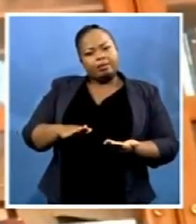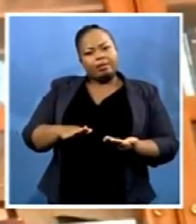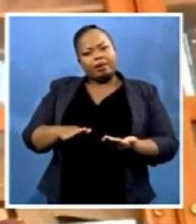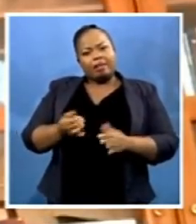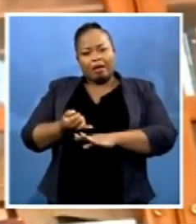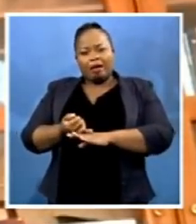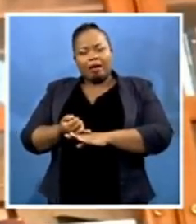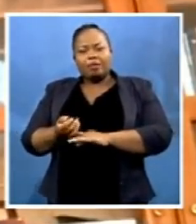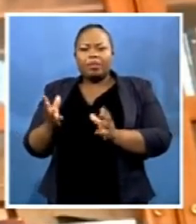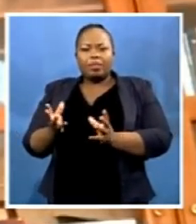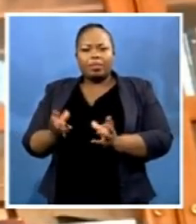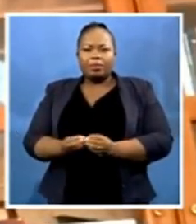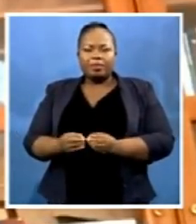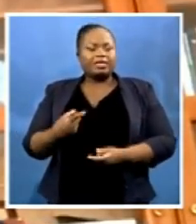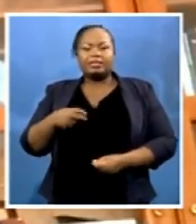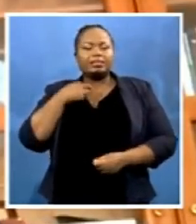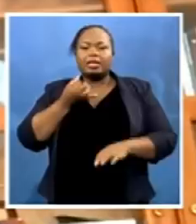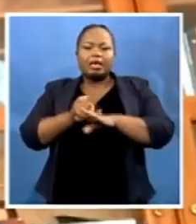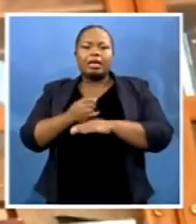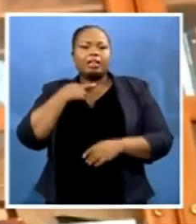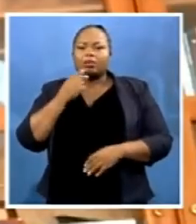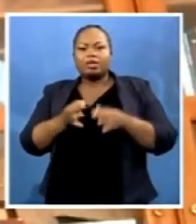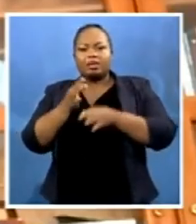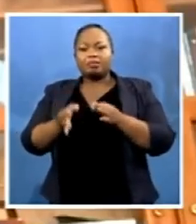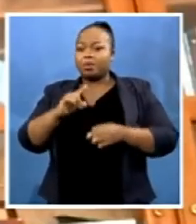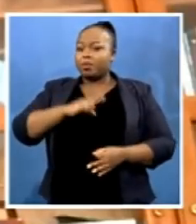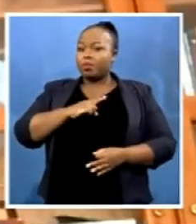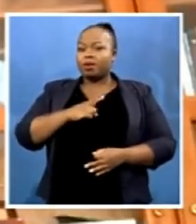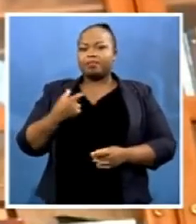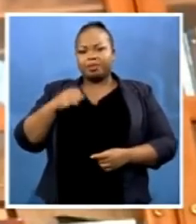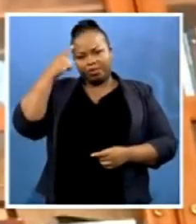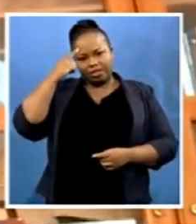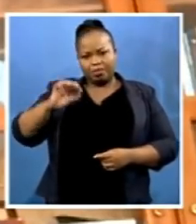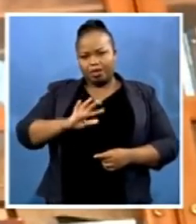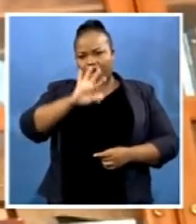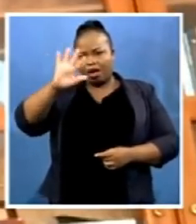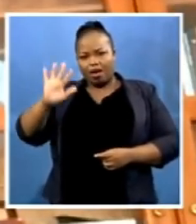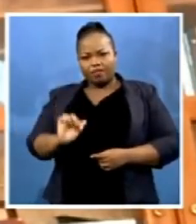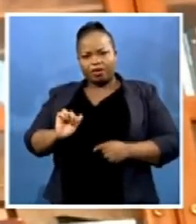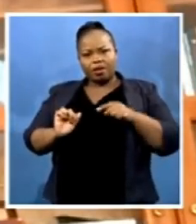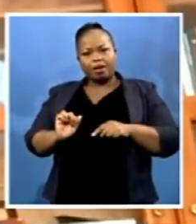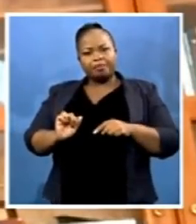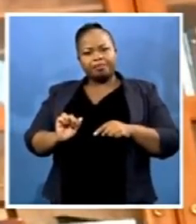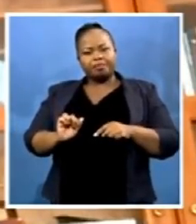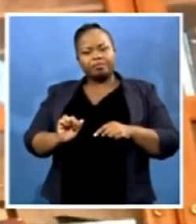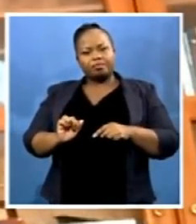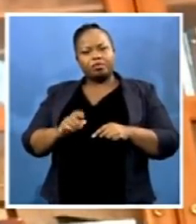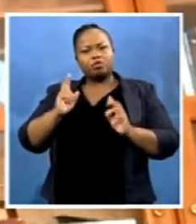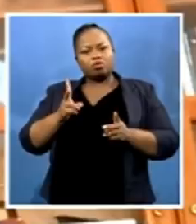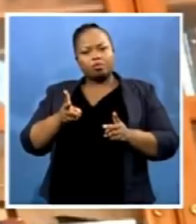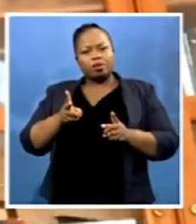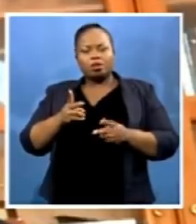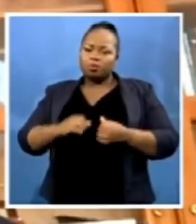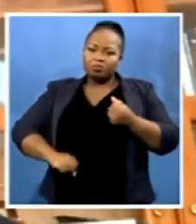think that Africa largely has been behind the rest of the world in the onset of